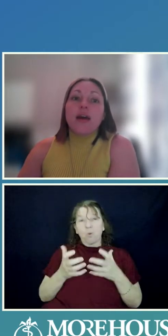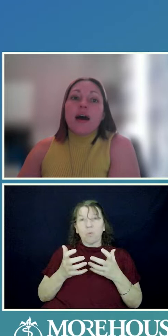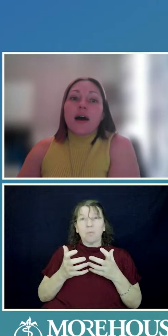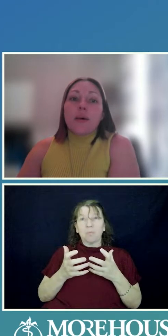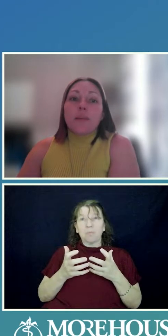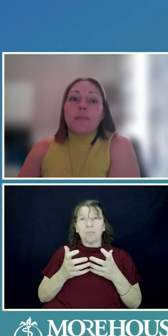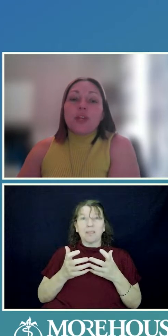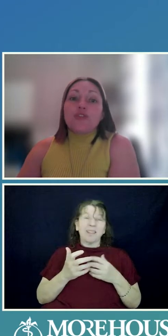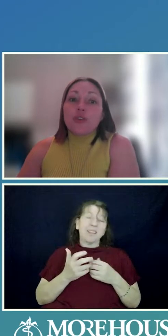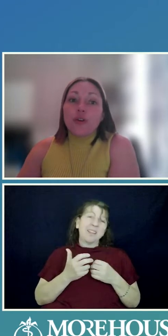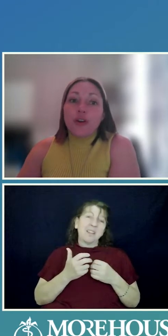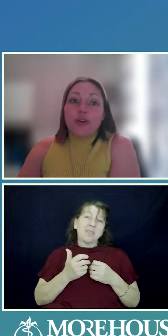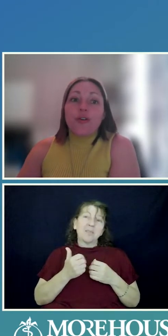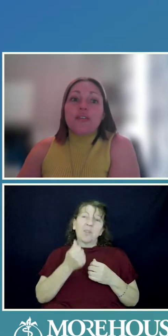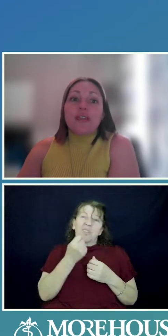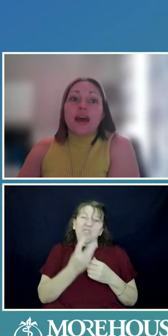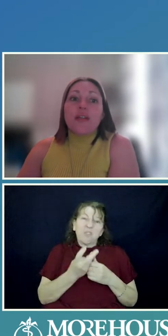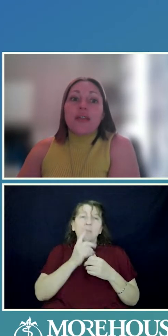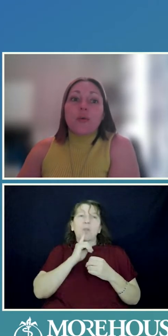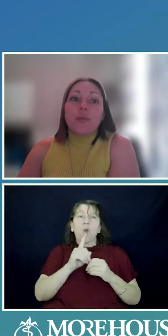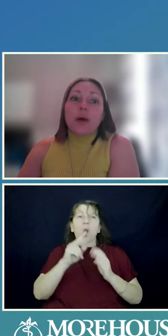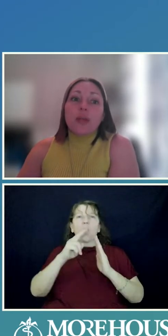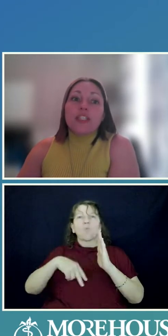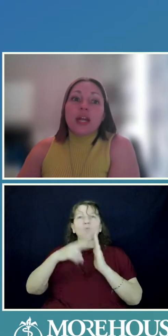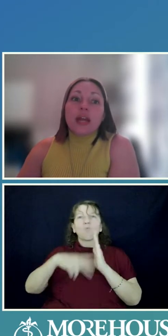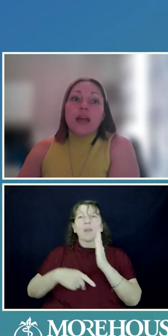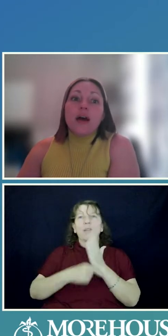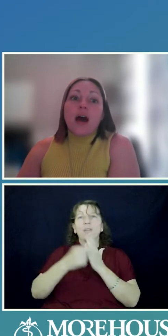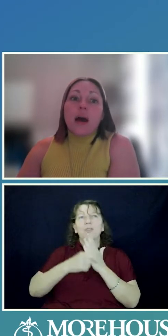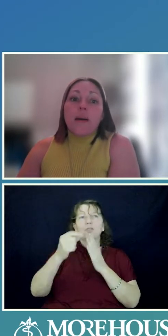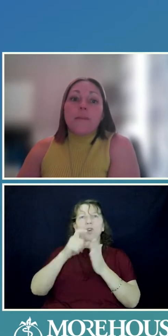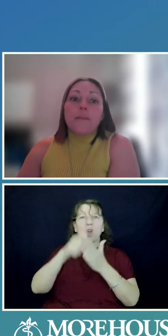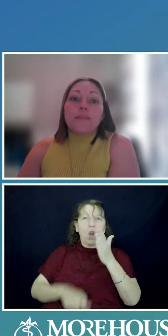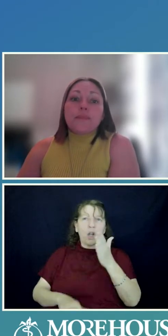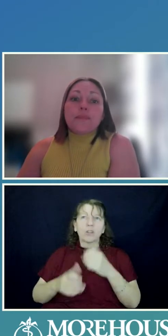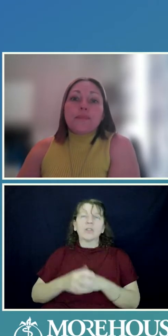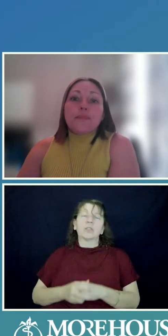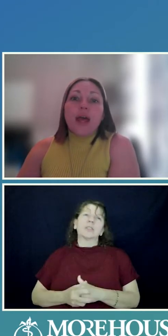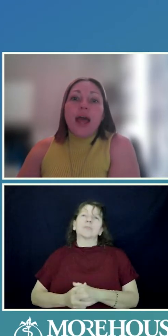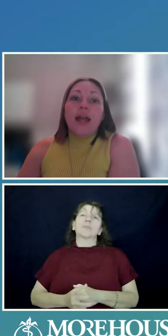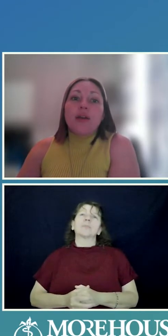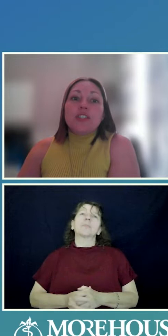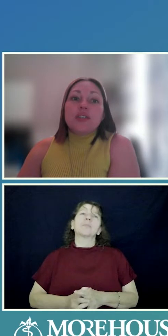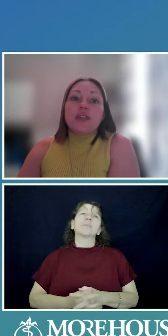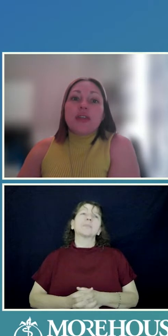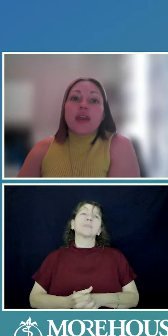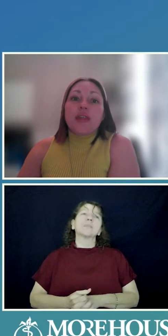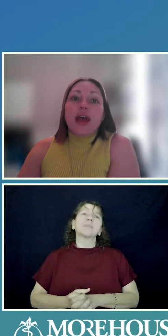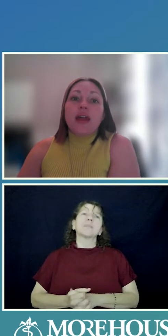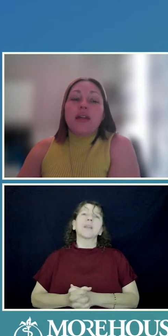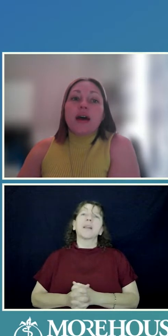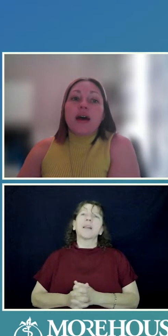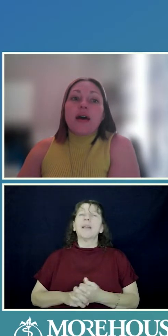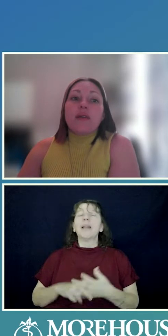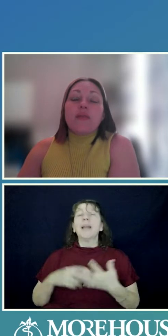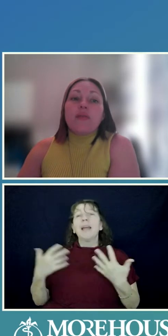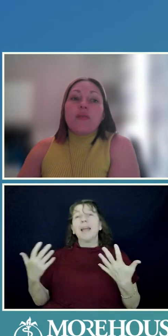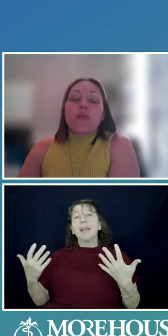the journal articles that we're publishing. And I just think